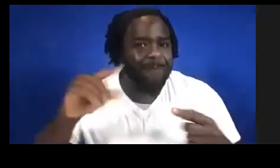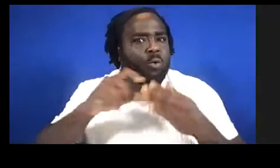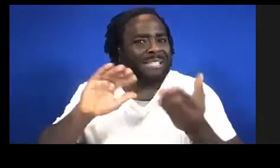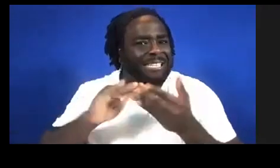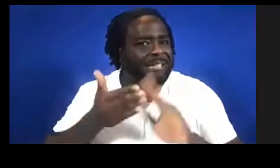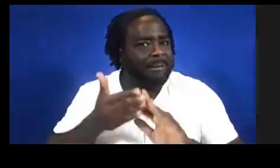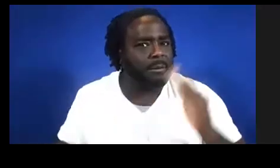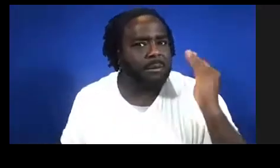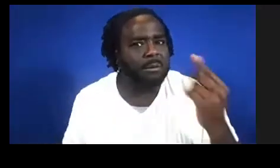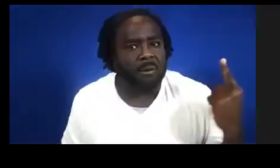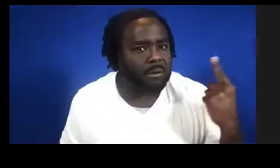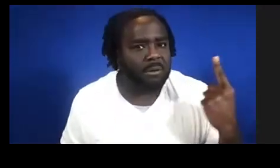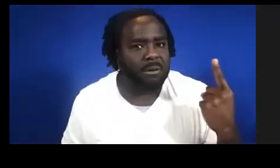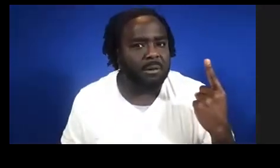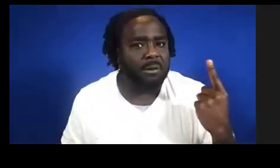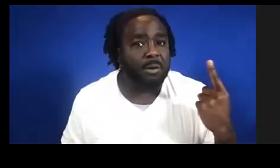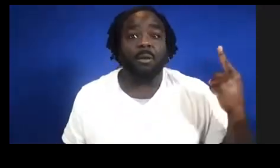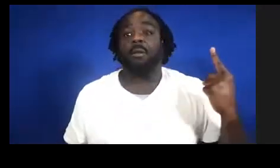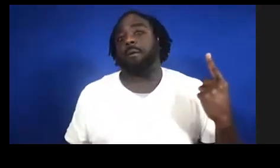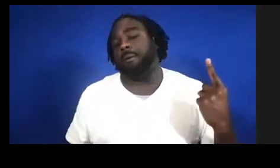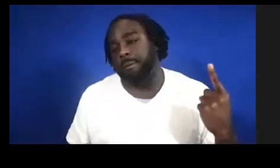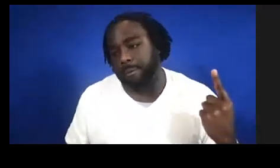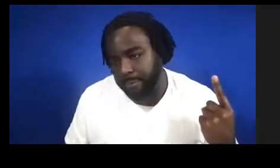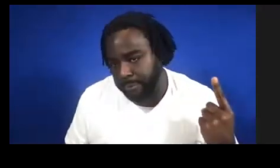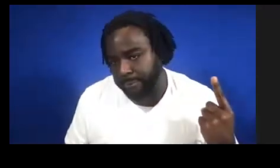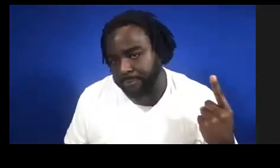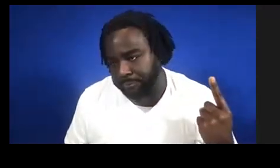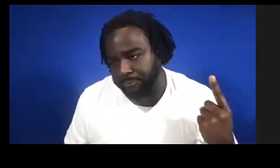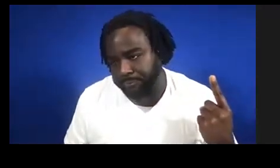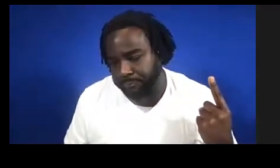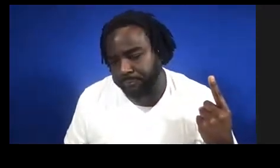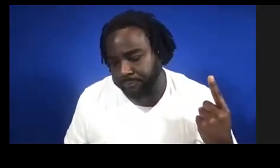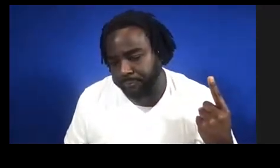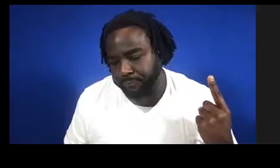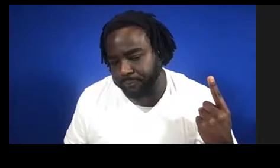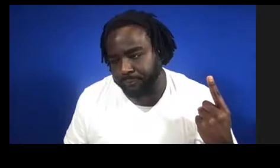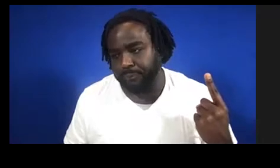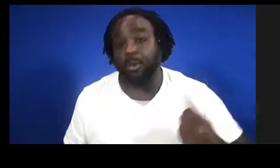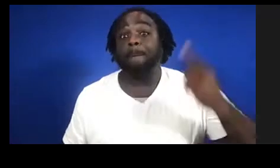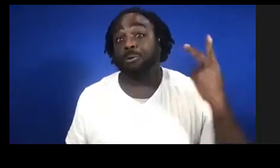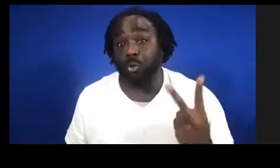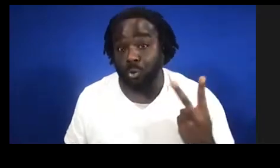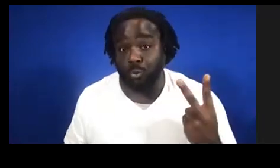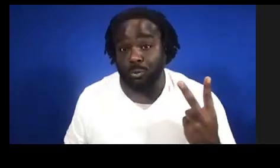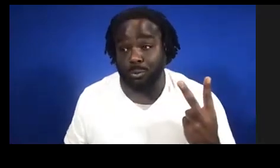I'm a black deaf man from the city, if I haven't mentioned that before.